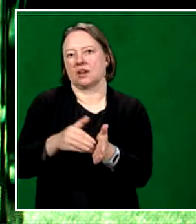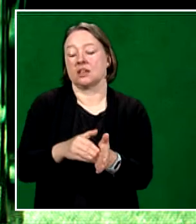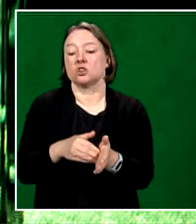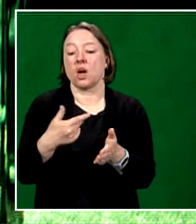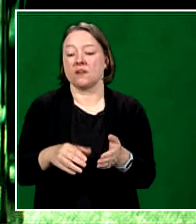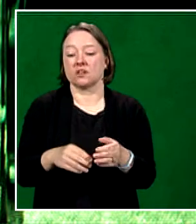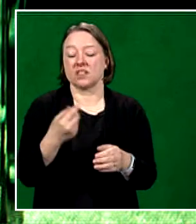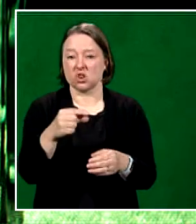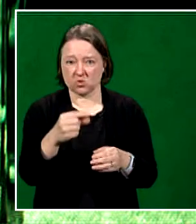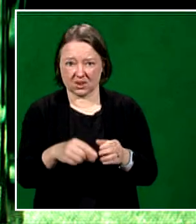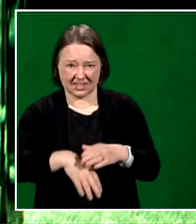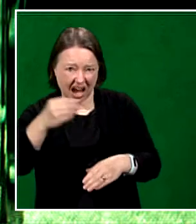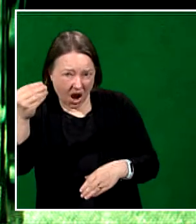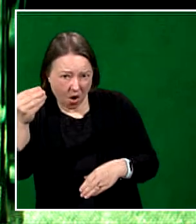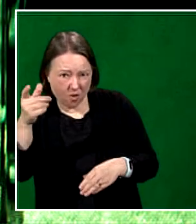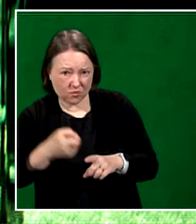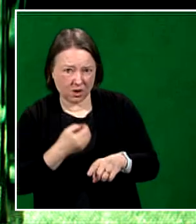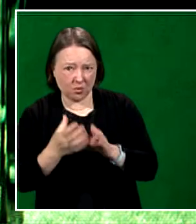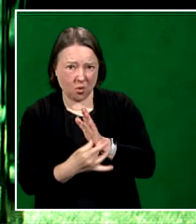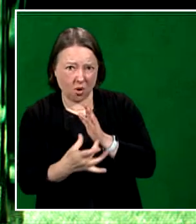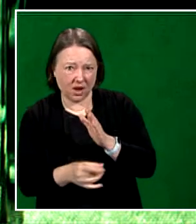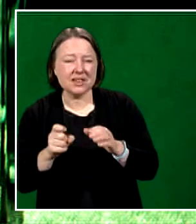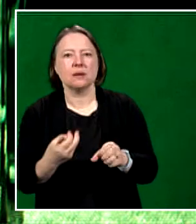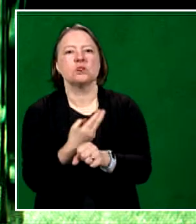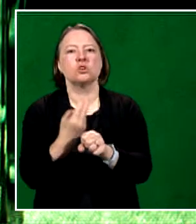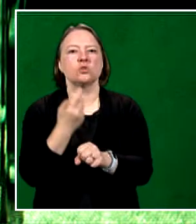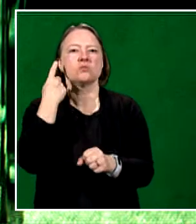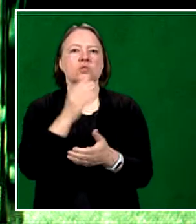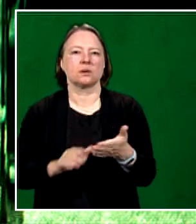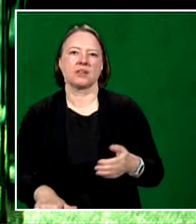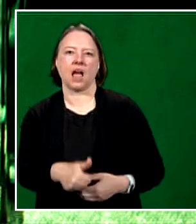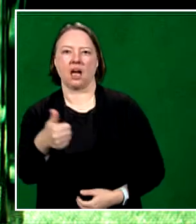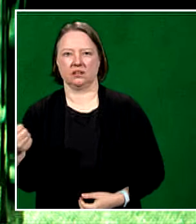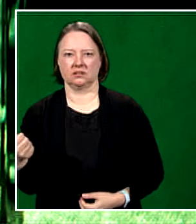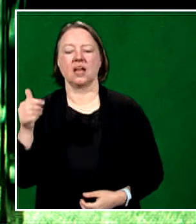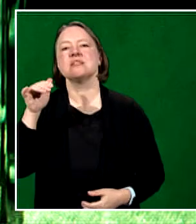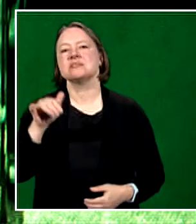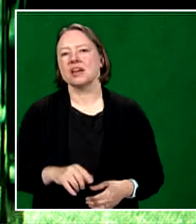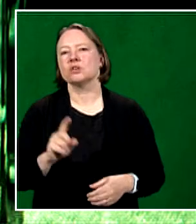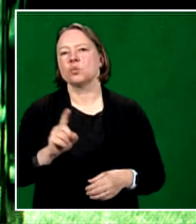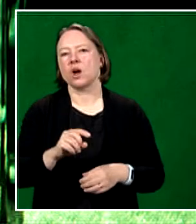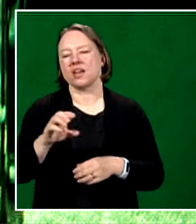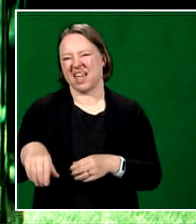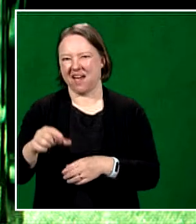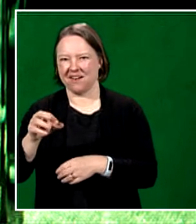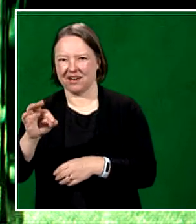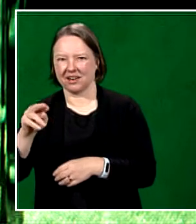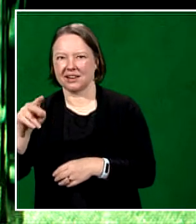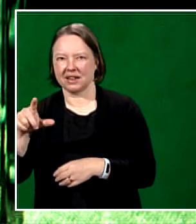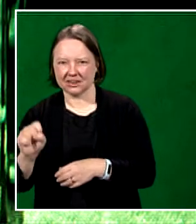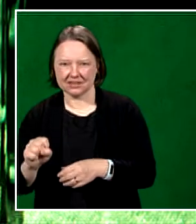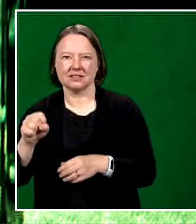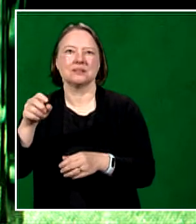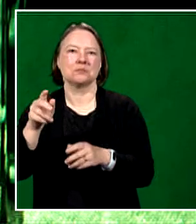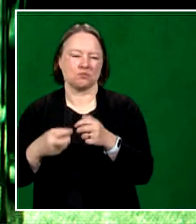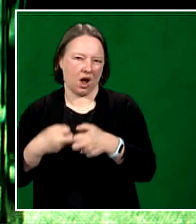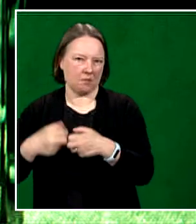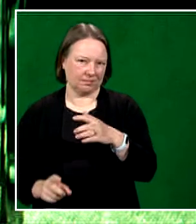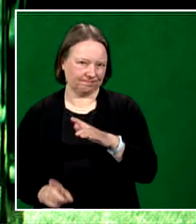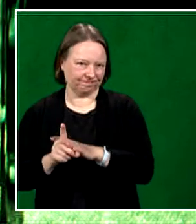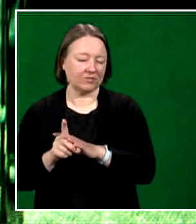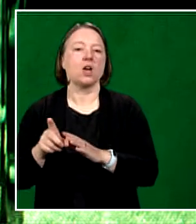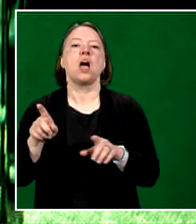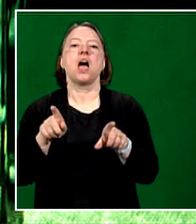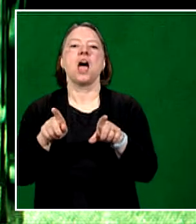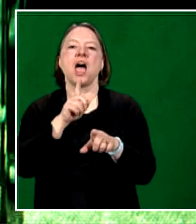chlorophyll pigment is collected and removed from the oil, it can be used for something else. And that's where the sclerotinia problem comes in. We